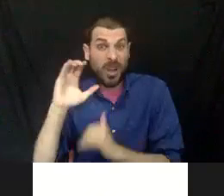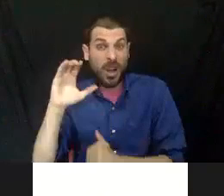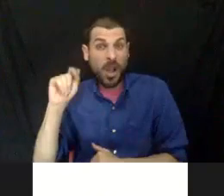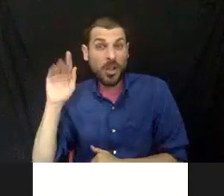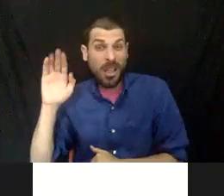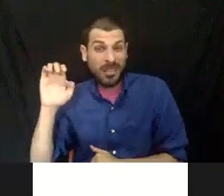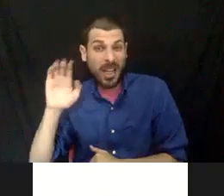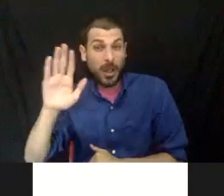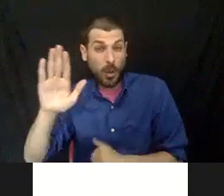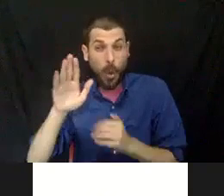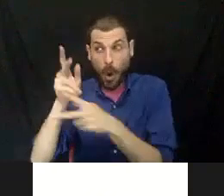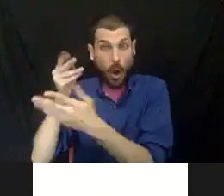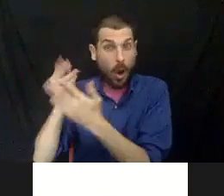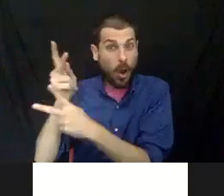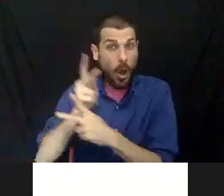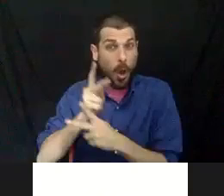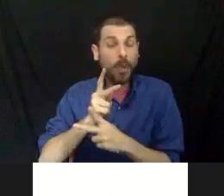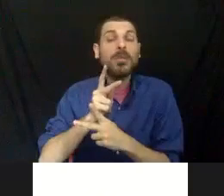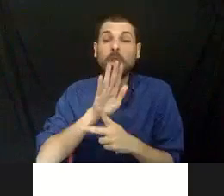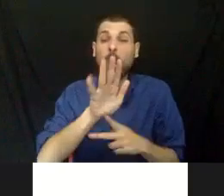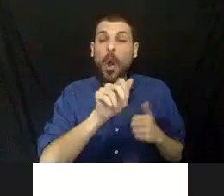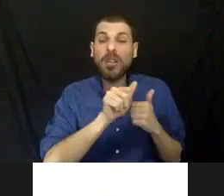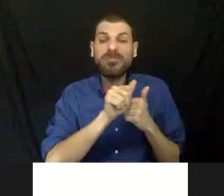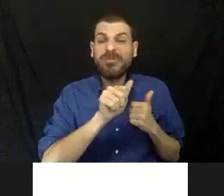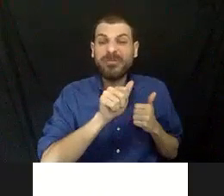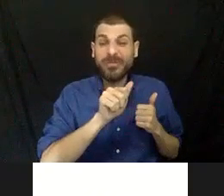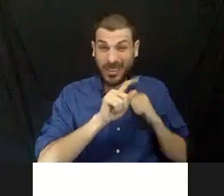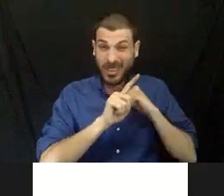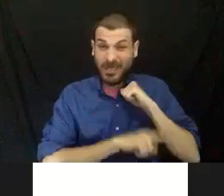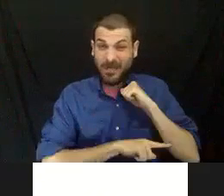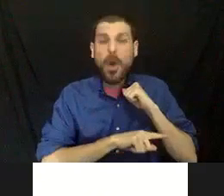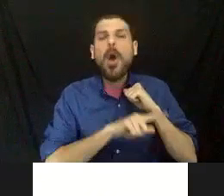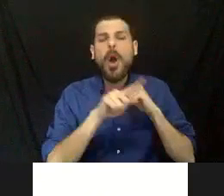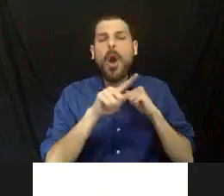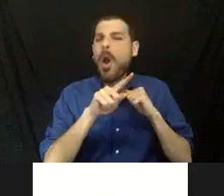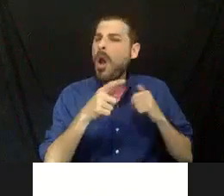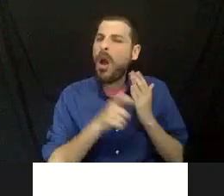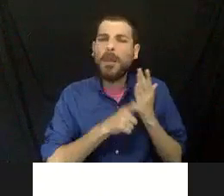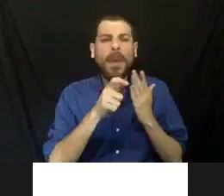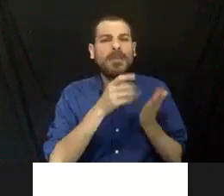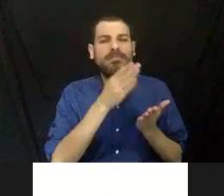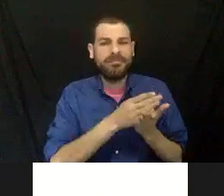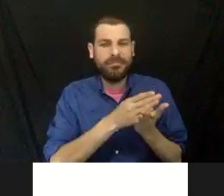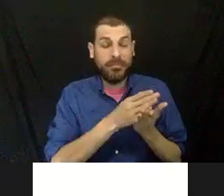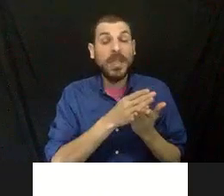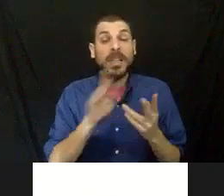loan. And another way that you can get out of default is by rehabilitation.